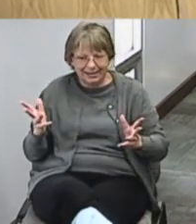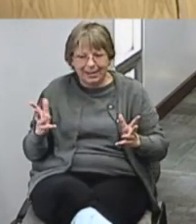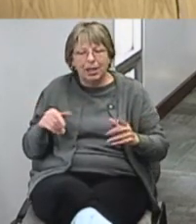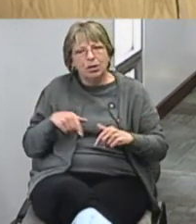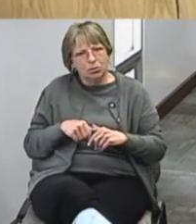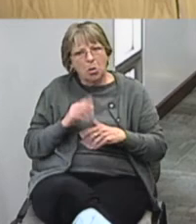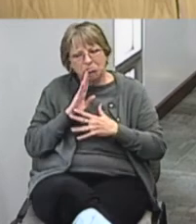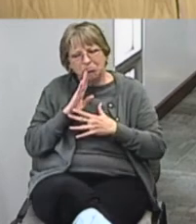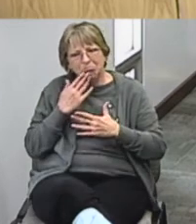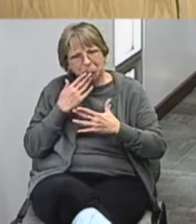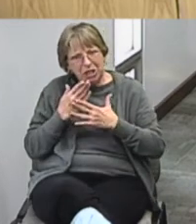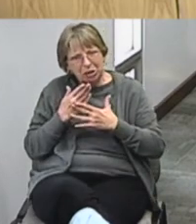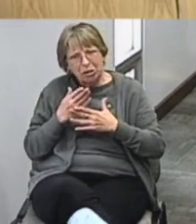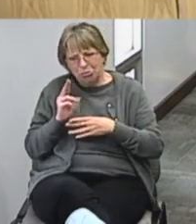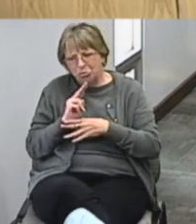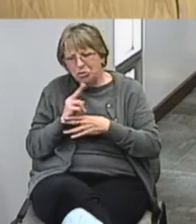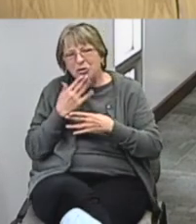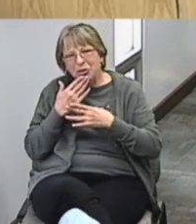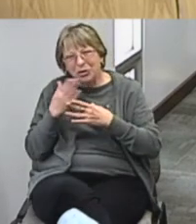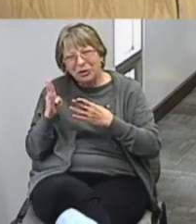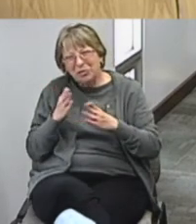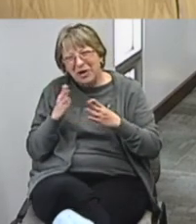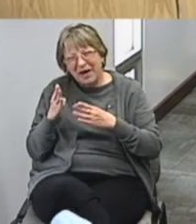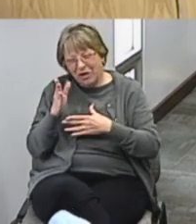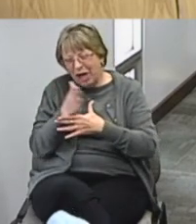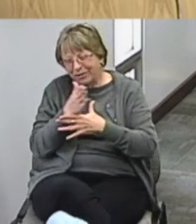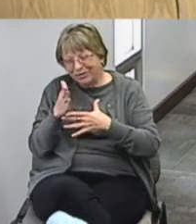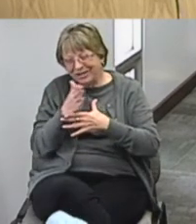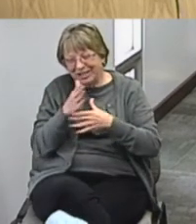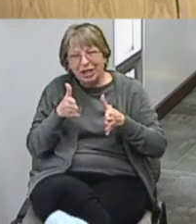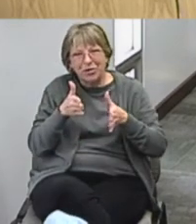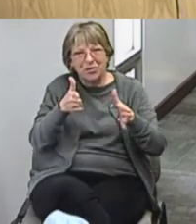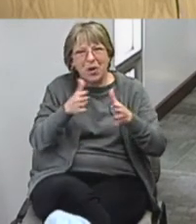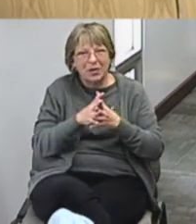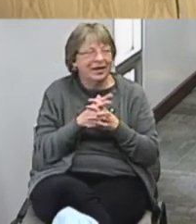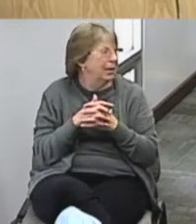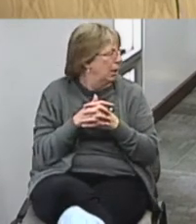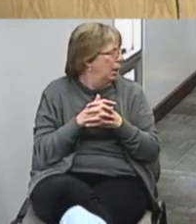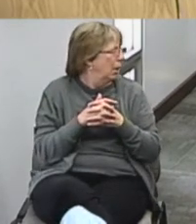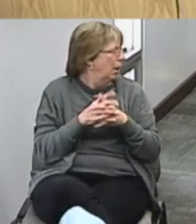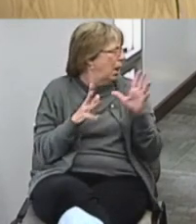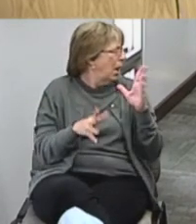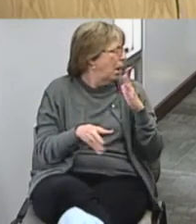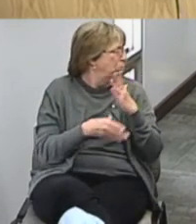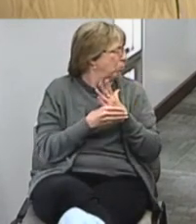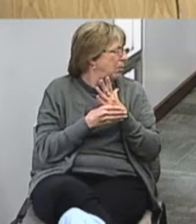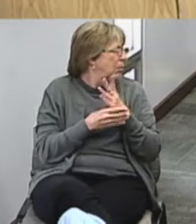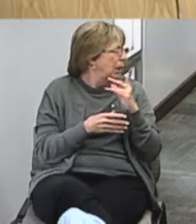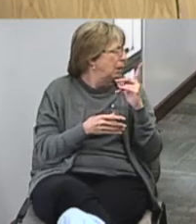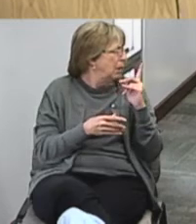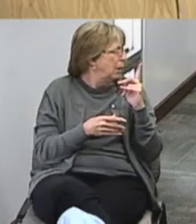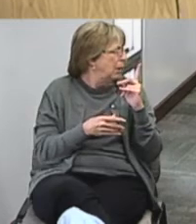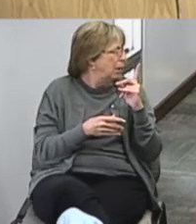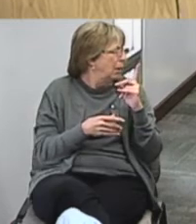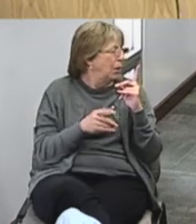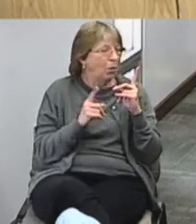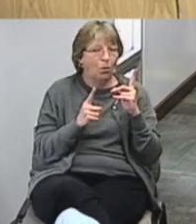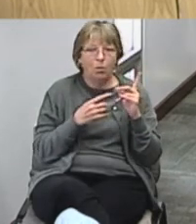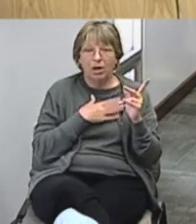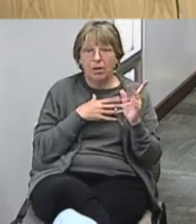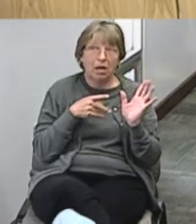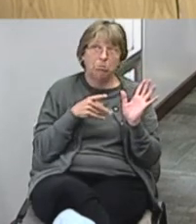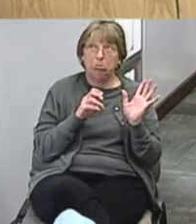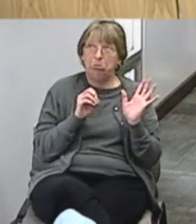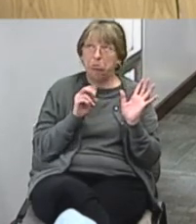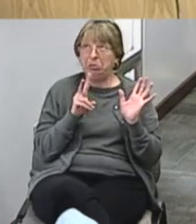as well and ultimately share the road. If I may tag on that, one of my peeves, and maybe I